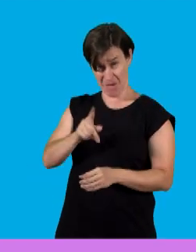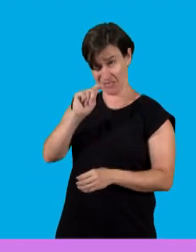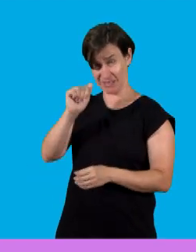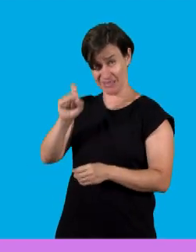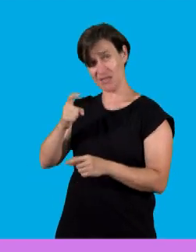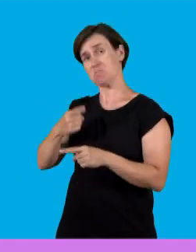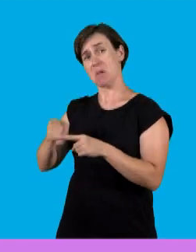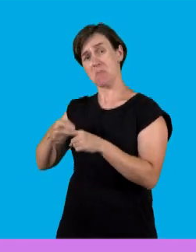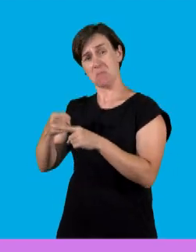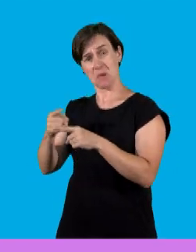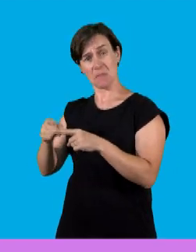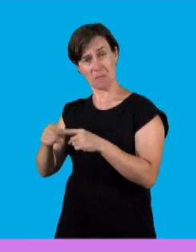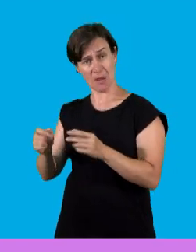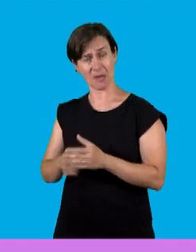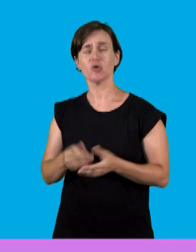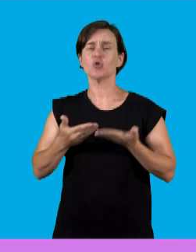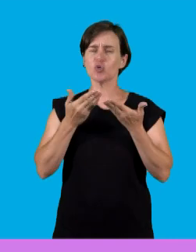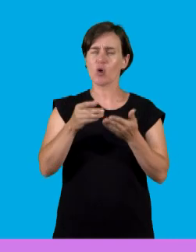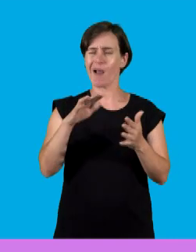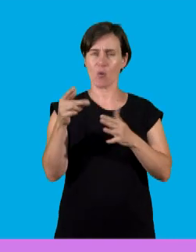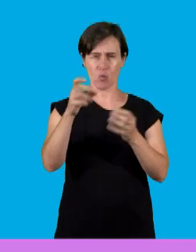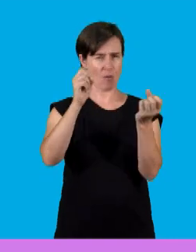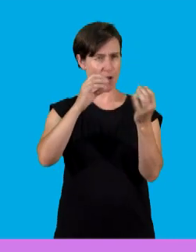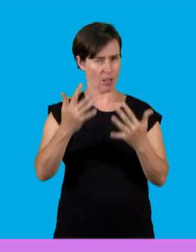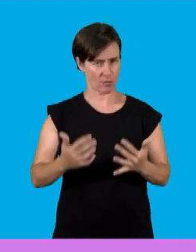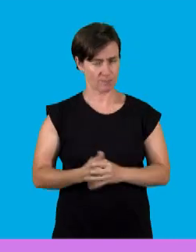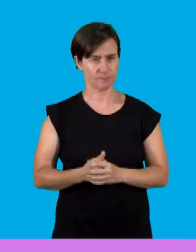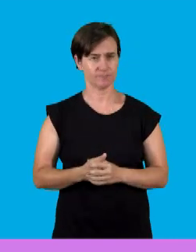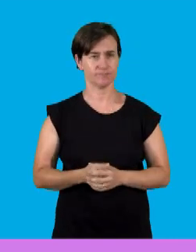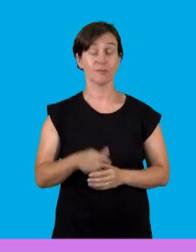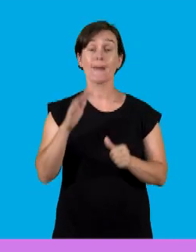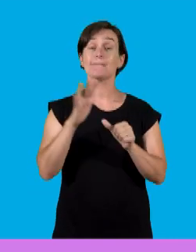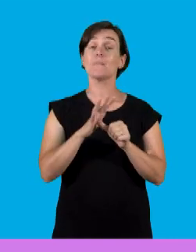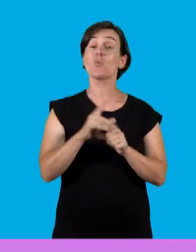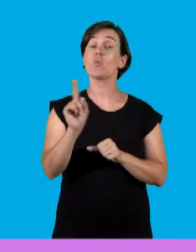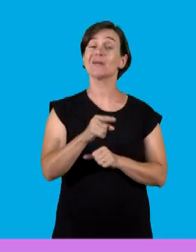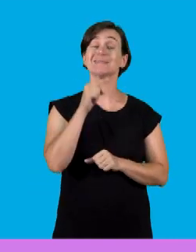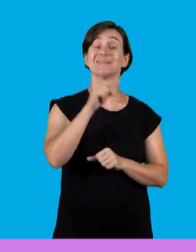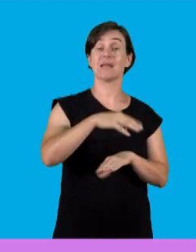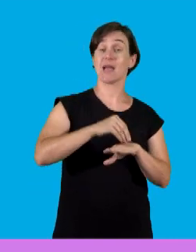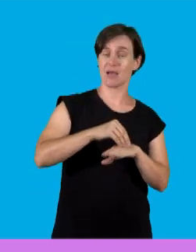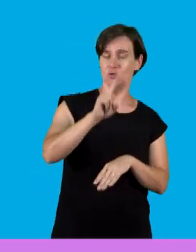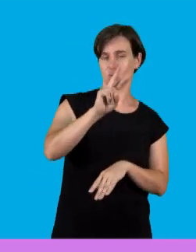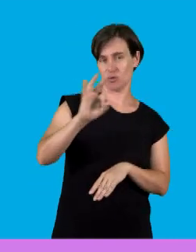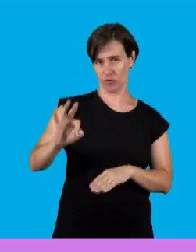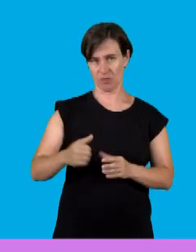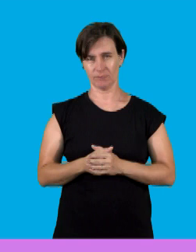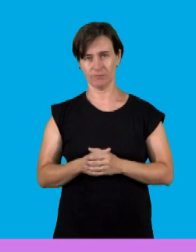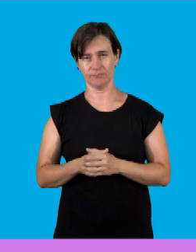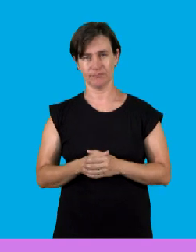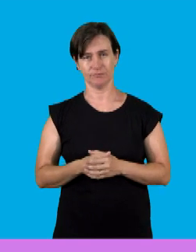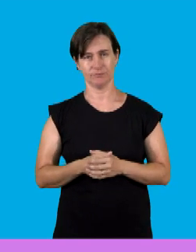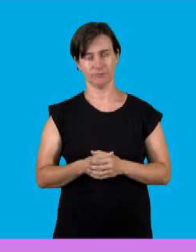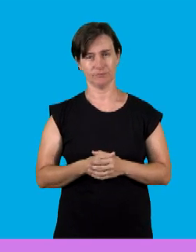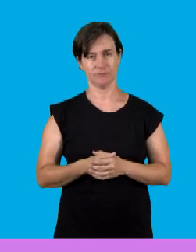Explain your answer by showing all your calculations. Right, so here what's important is 23 years old, right?